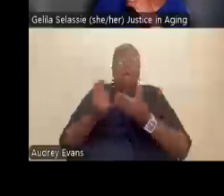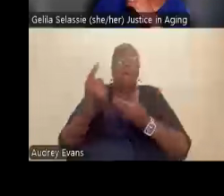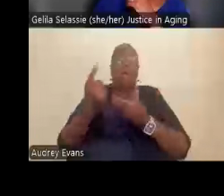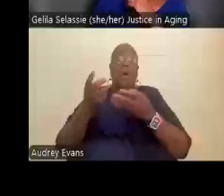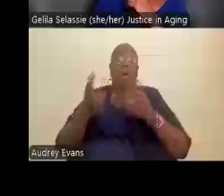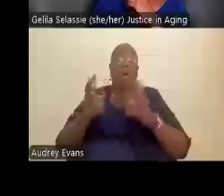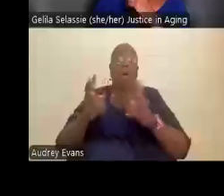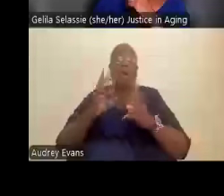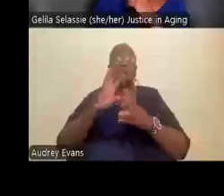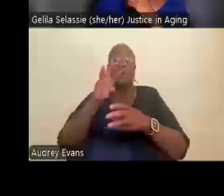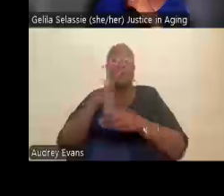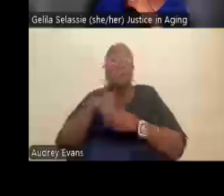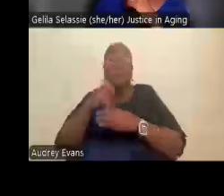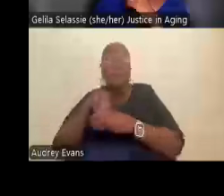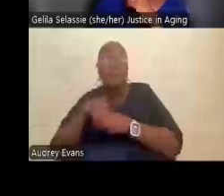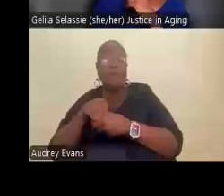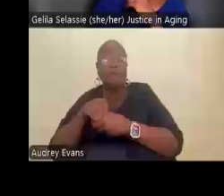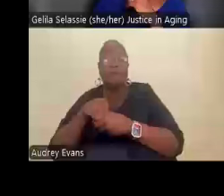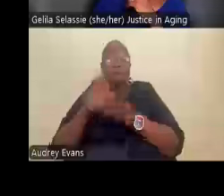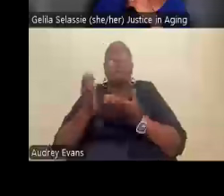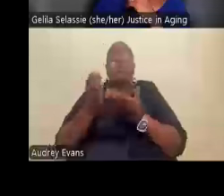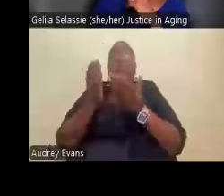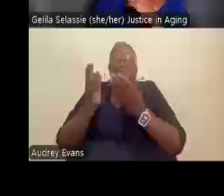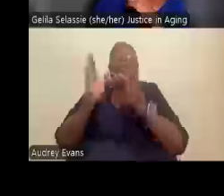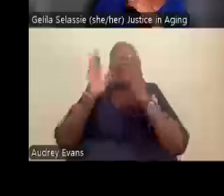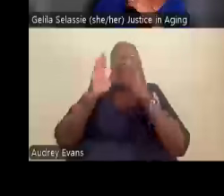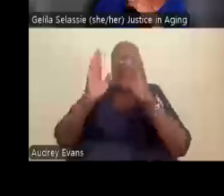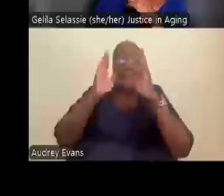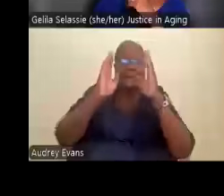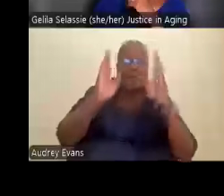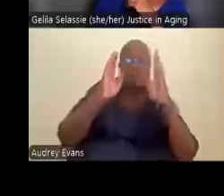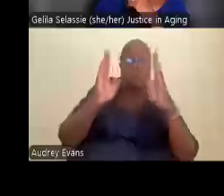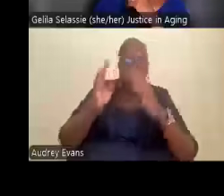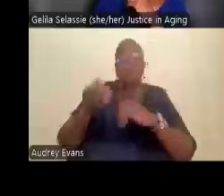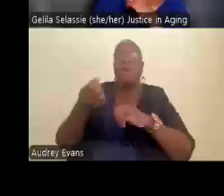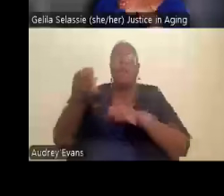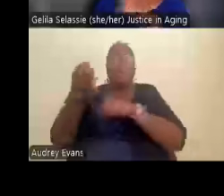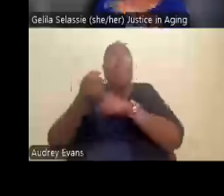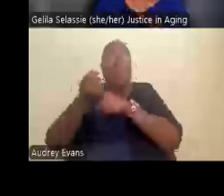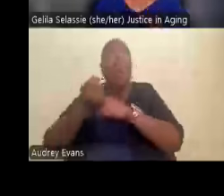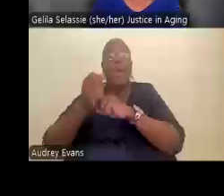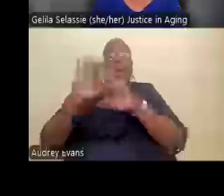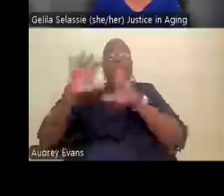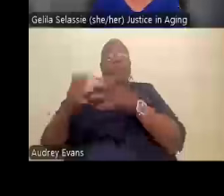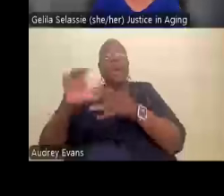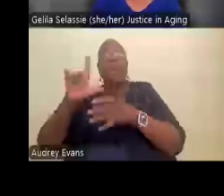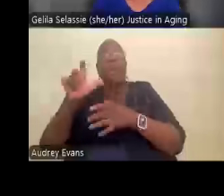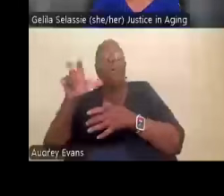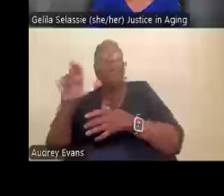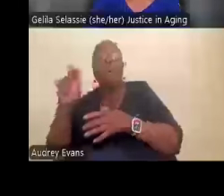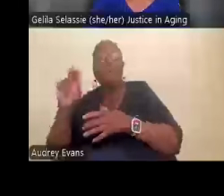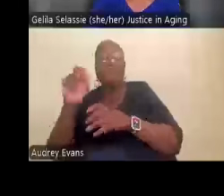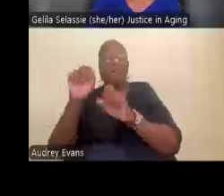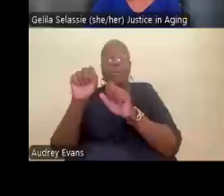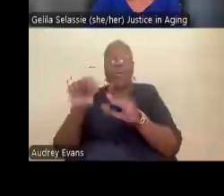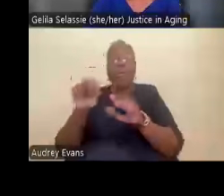to get involved is, we recommend people pay attention, join state-based coalitions. If you